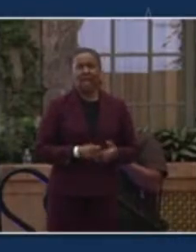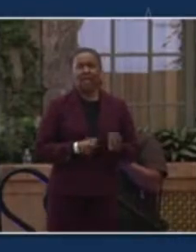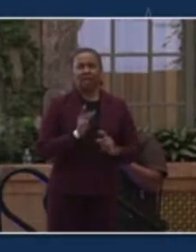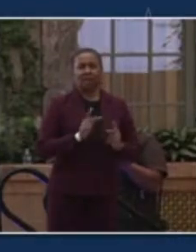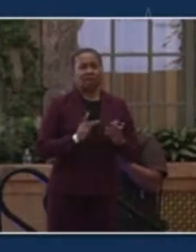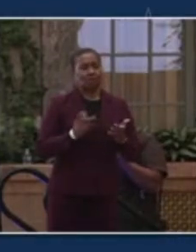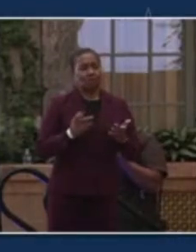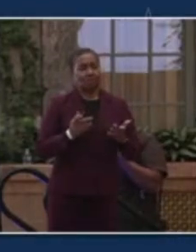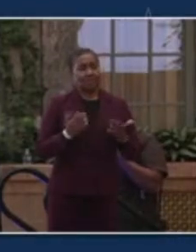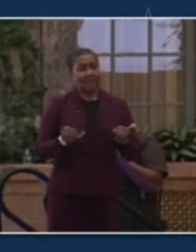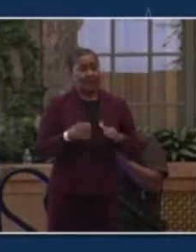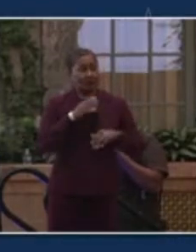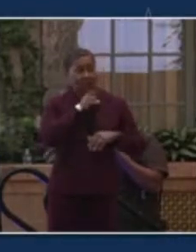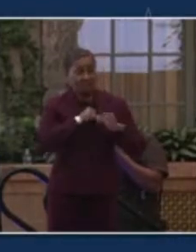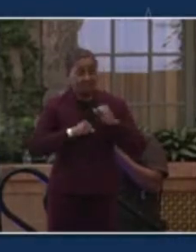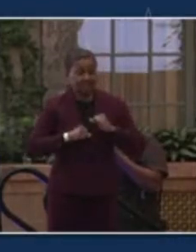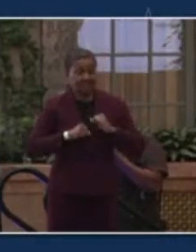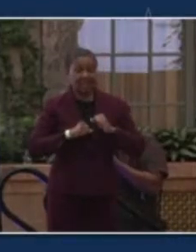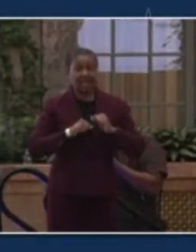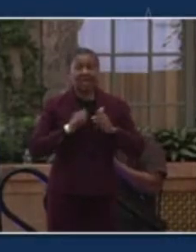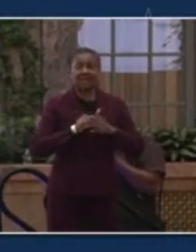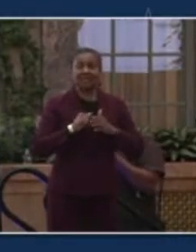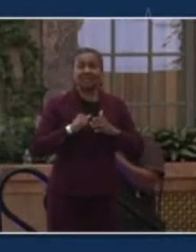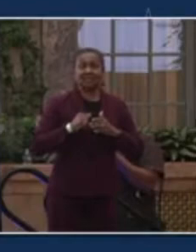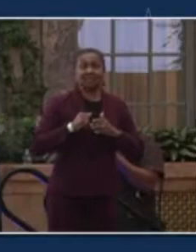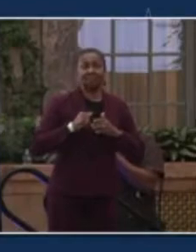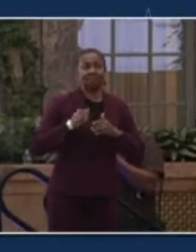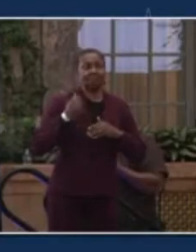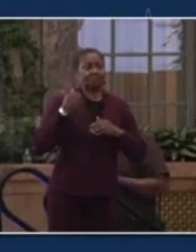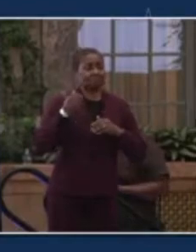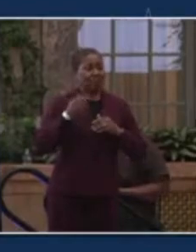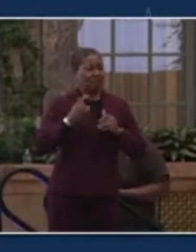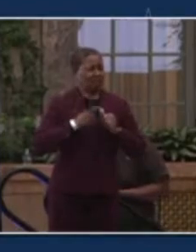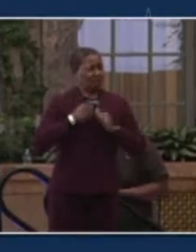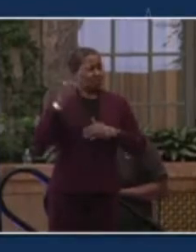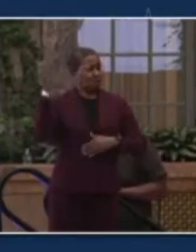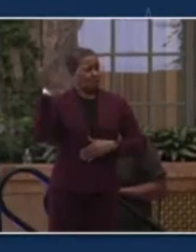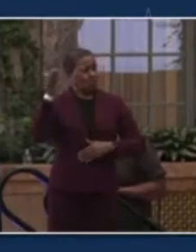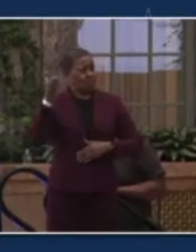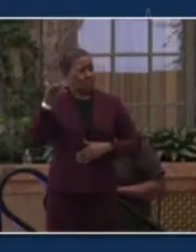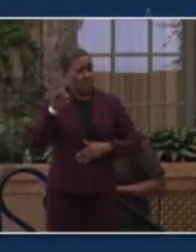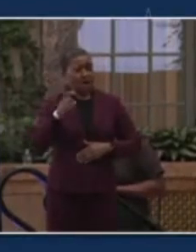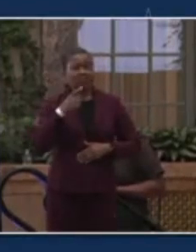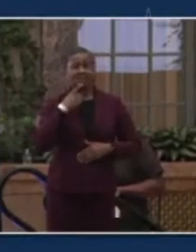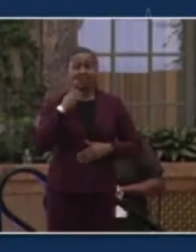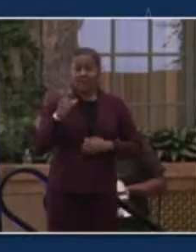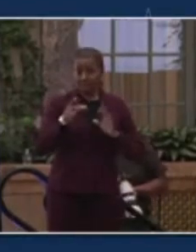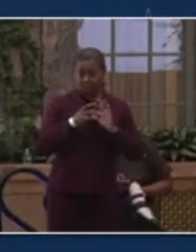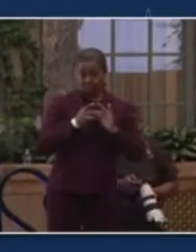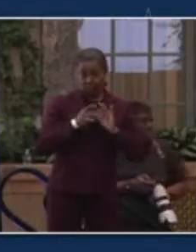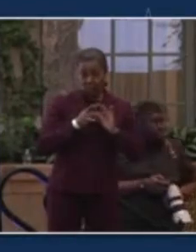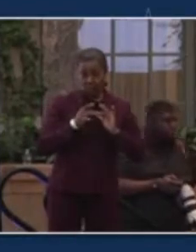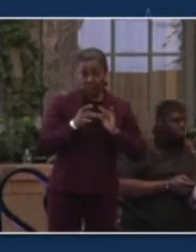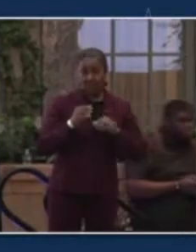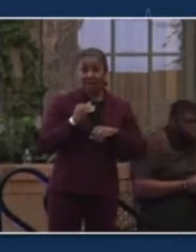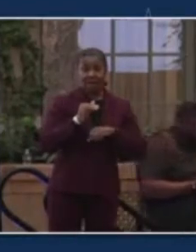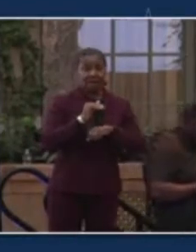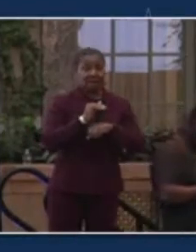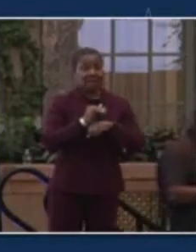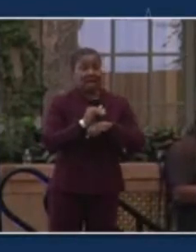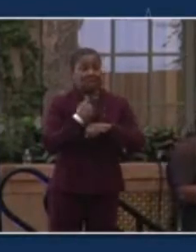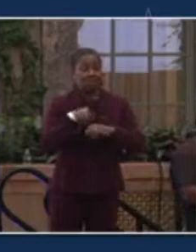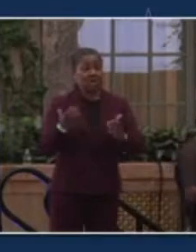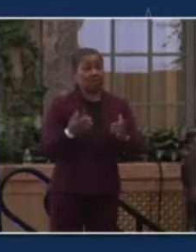faces. In his inaugural address, Harold said, and these are his words, "Tonight, we're